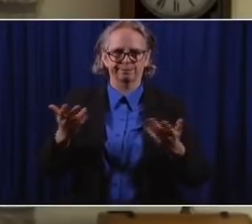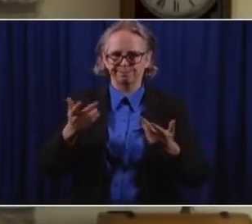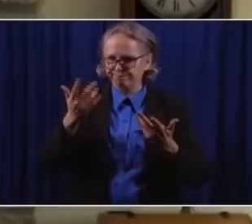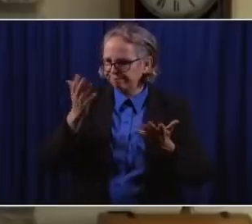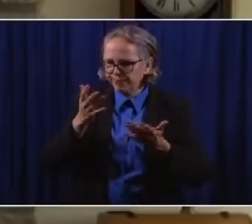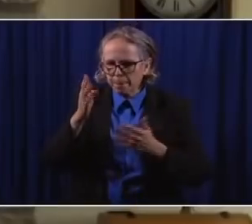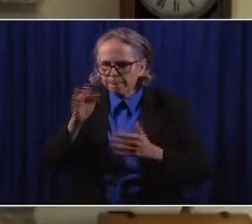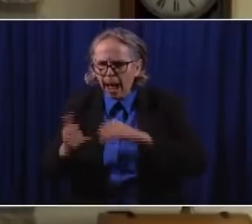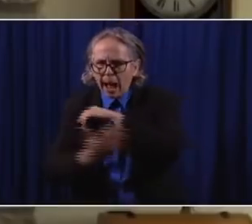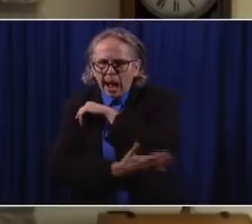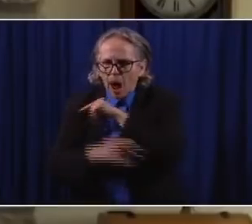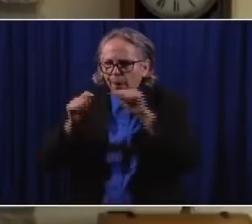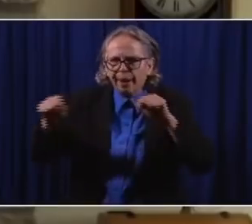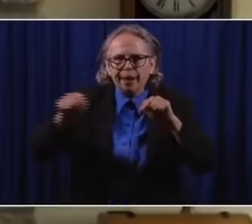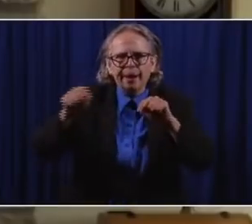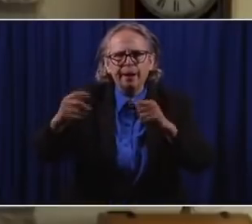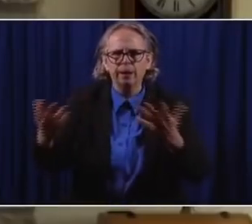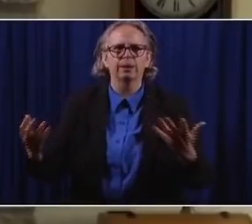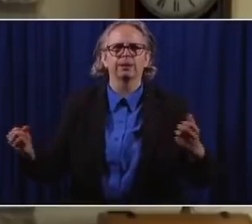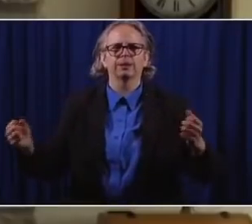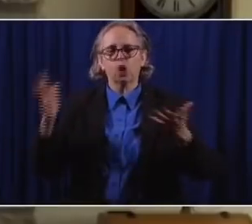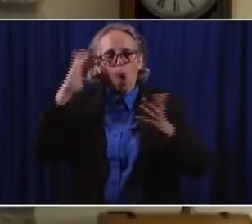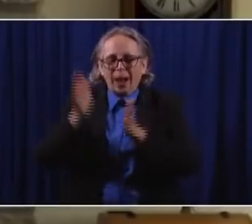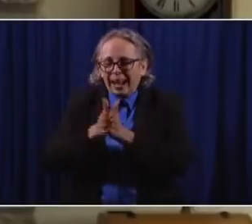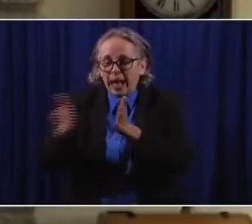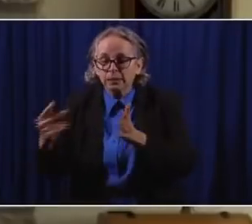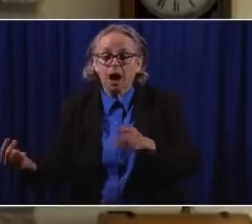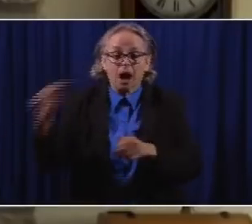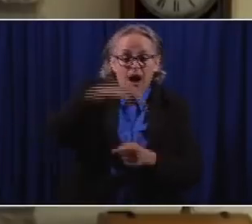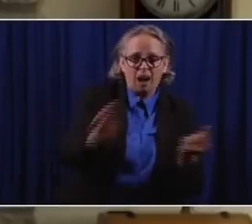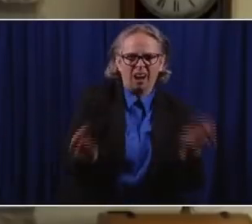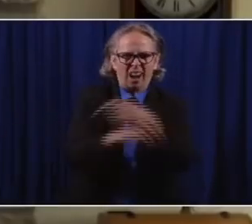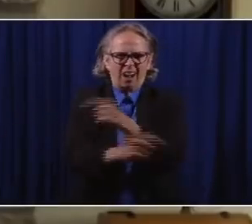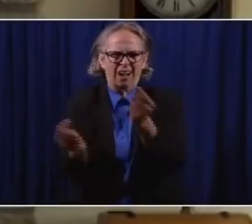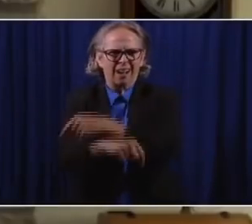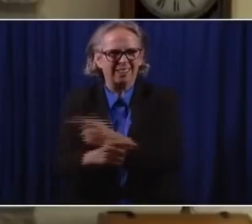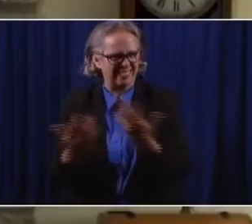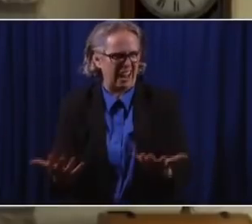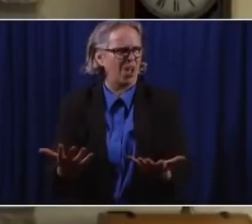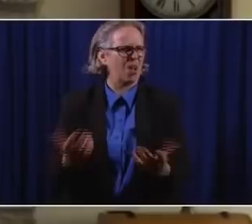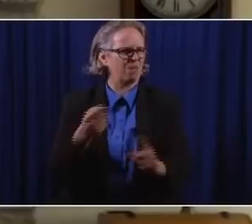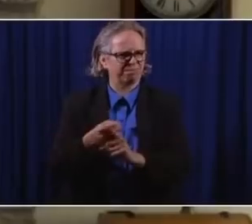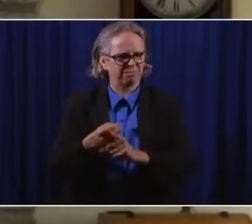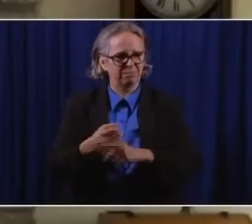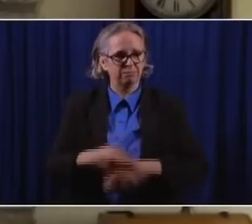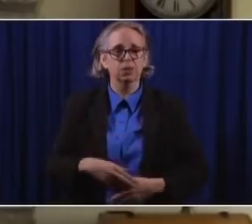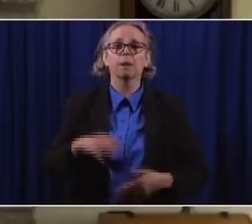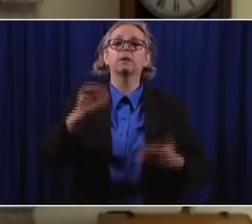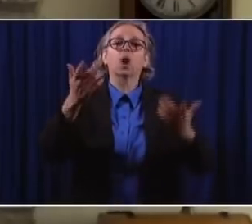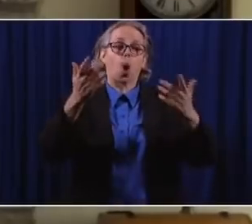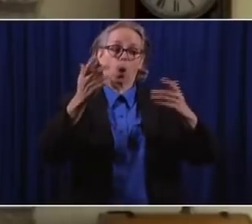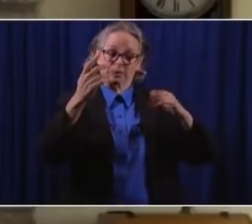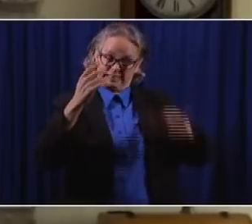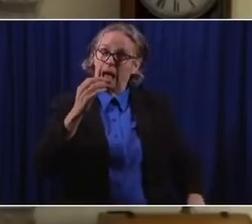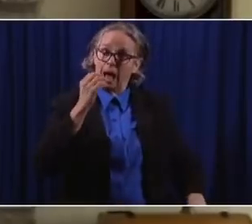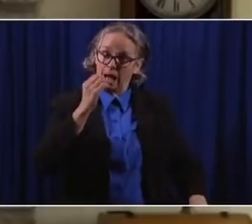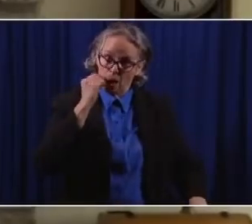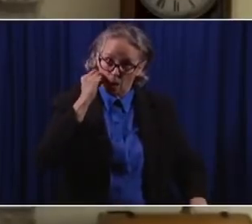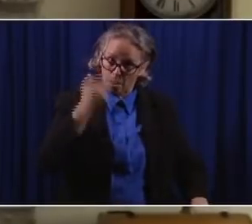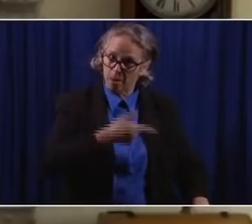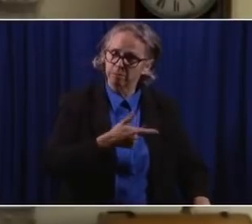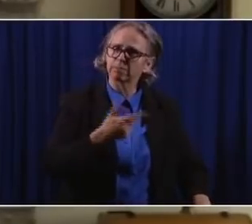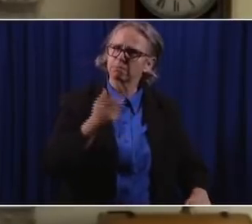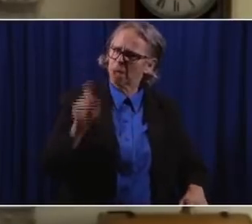of contacts who have had to quarantine. The county also has a small workplace outbreak and some cases in the